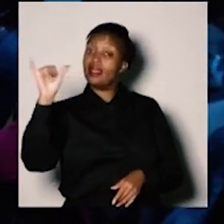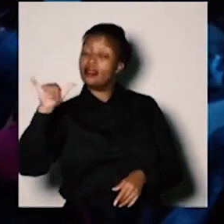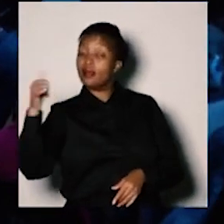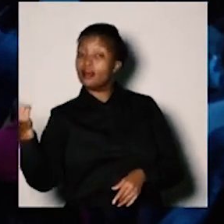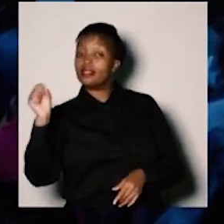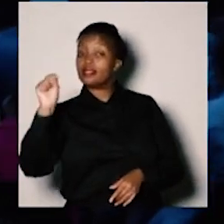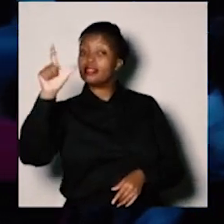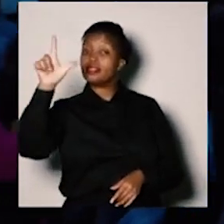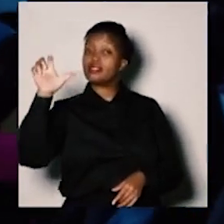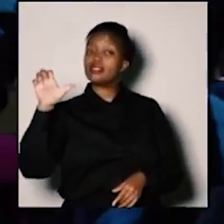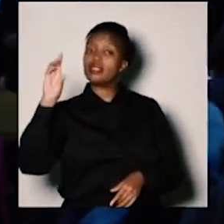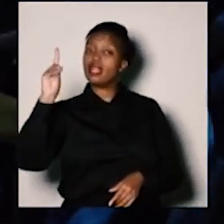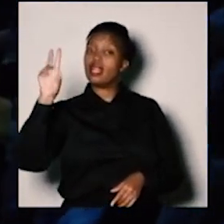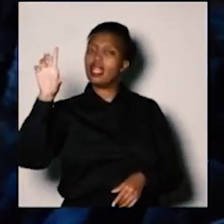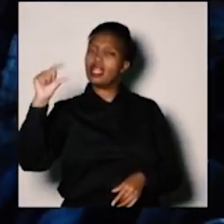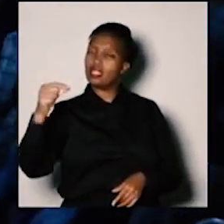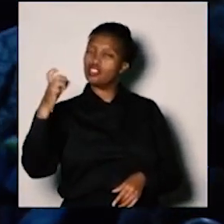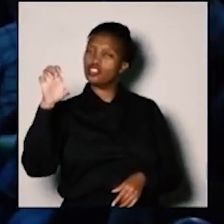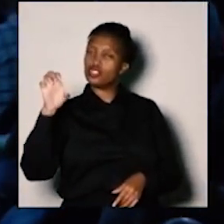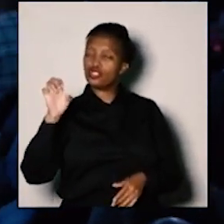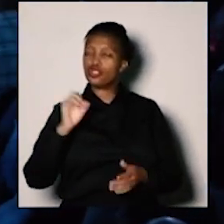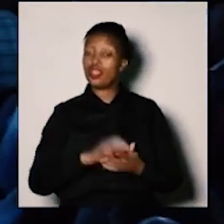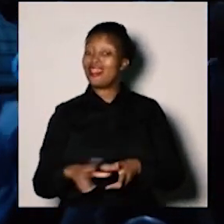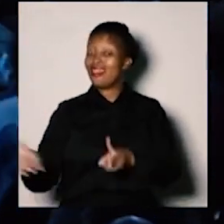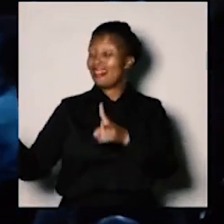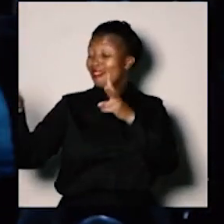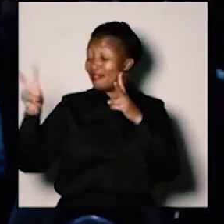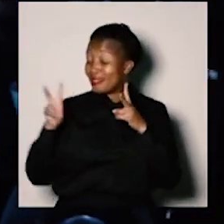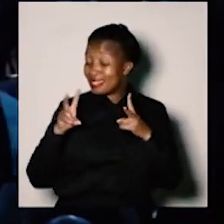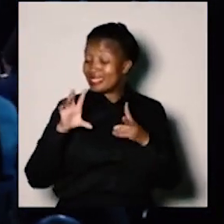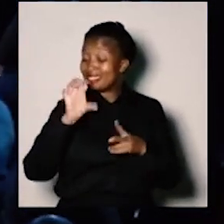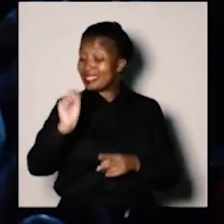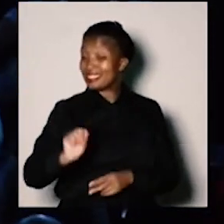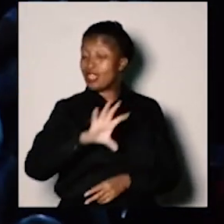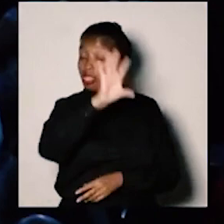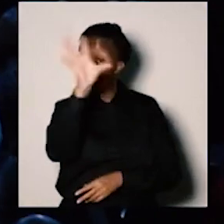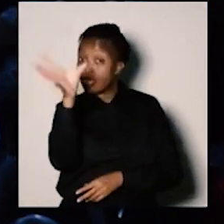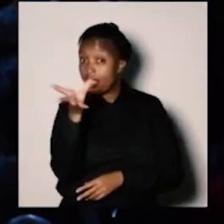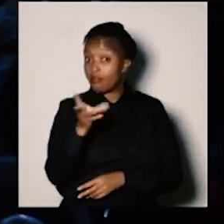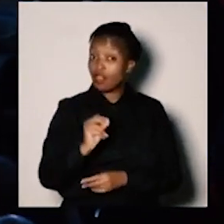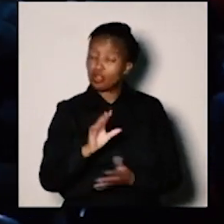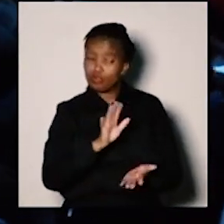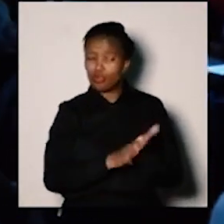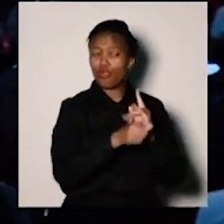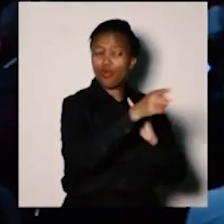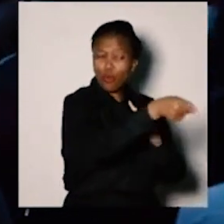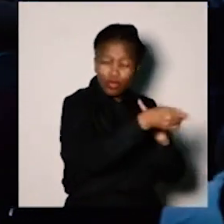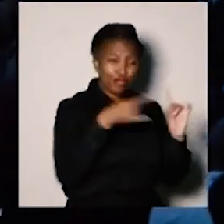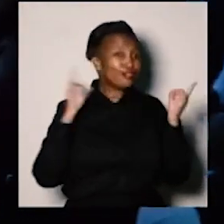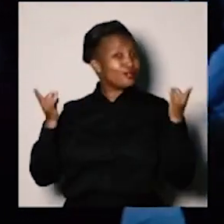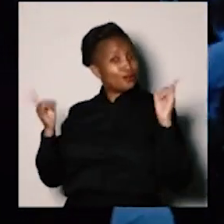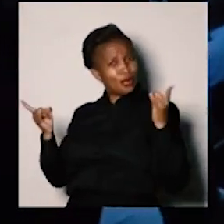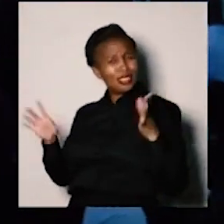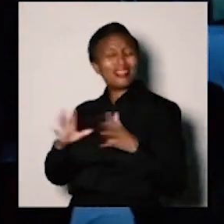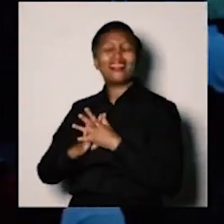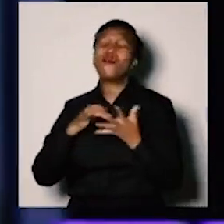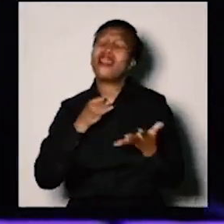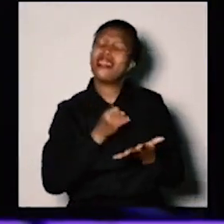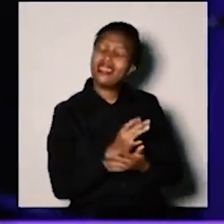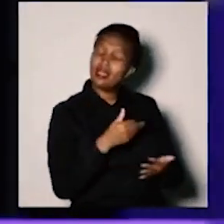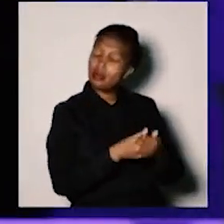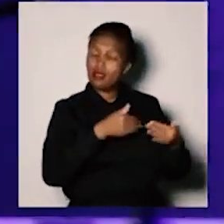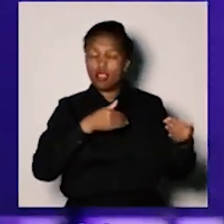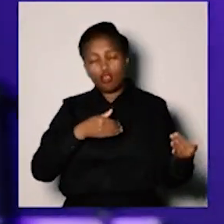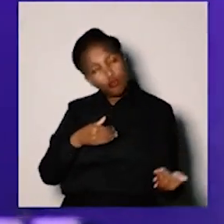Percy Sledge, an American singer, had visited South Africa, and so they had gone there for the show, but because they were early, before the